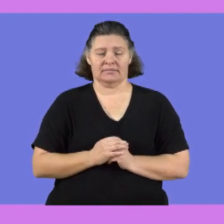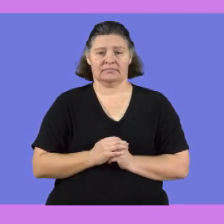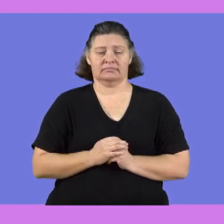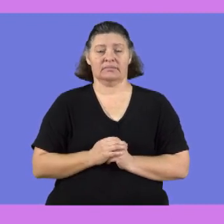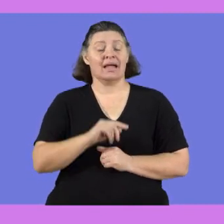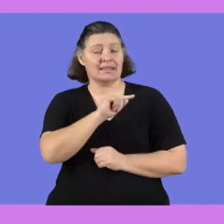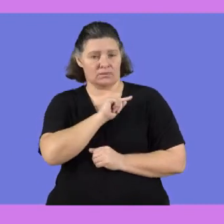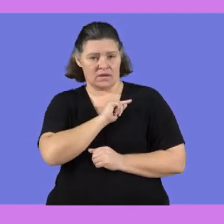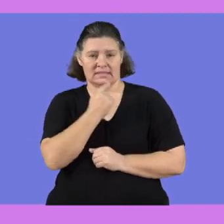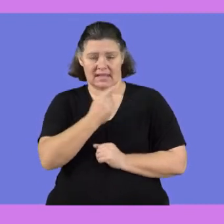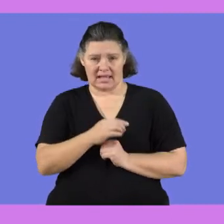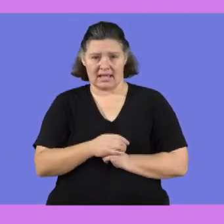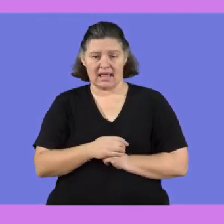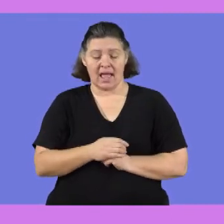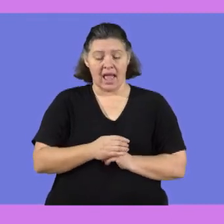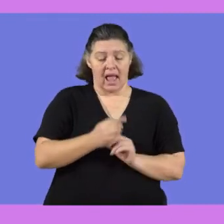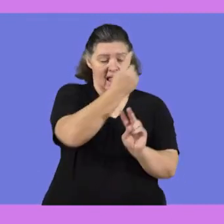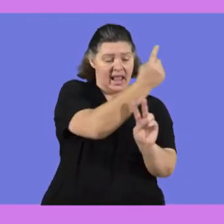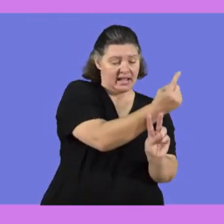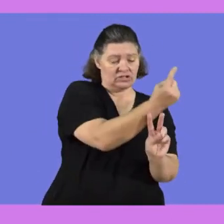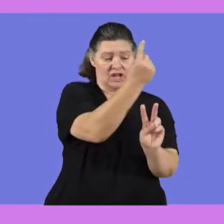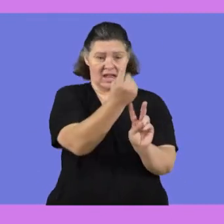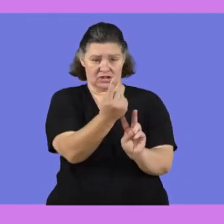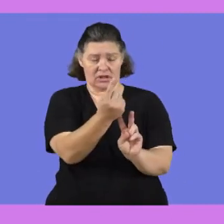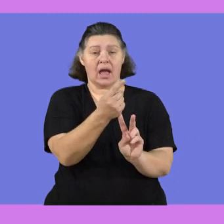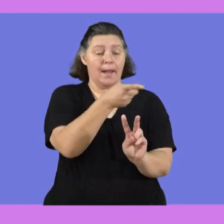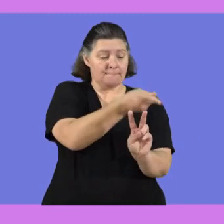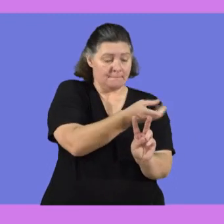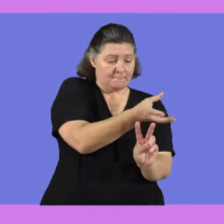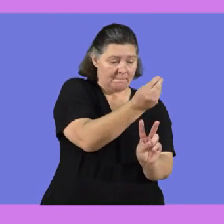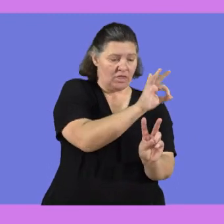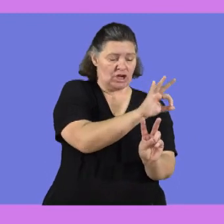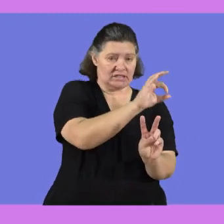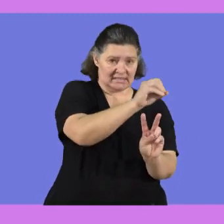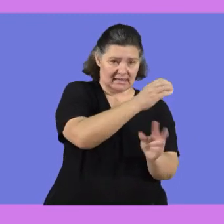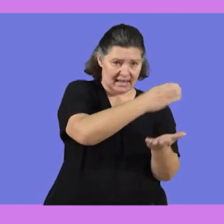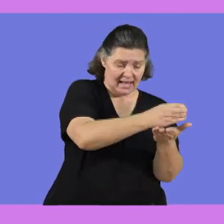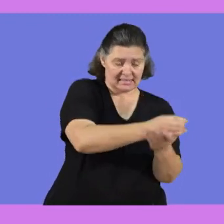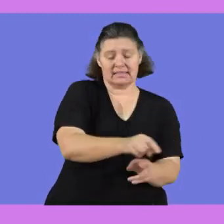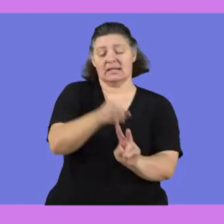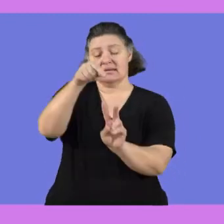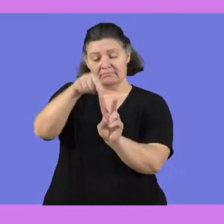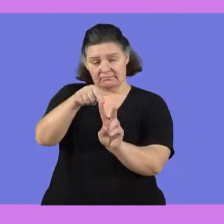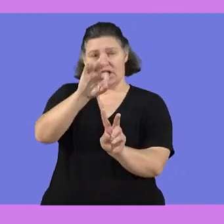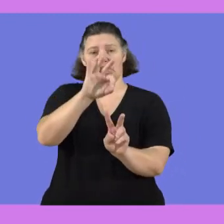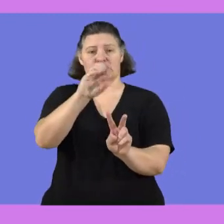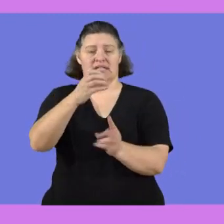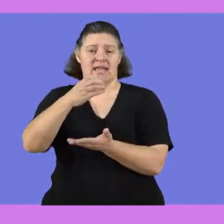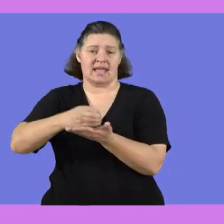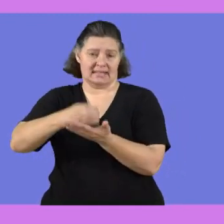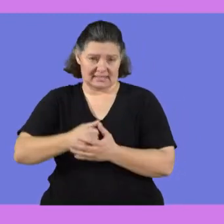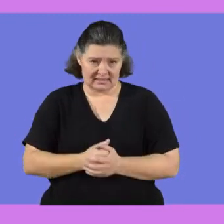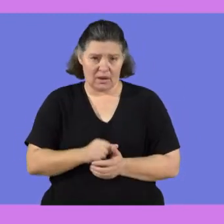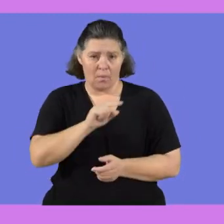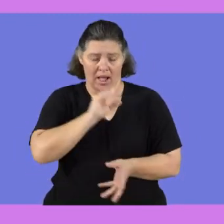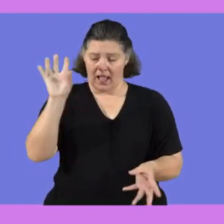30. Therefore, we say each one of them can drink 30 cans because there